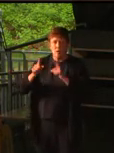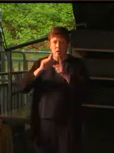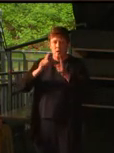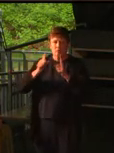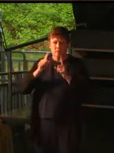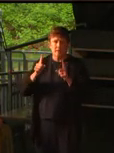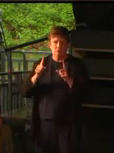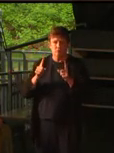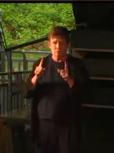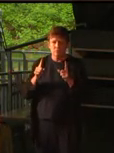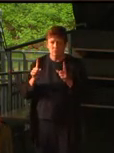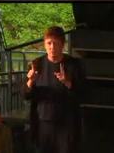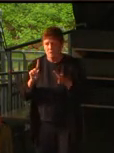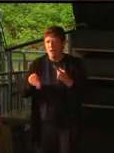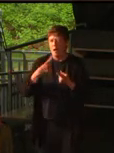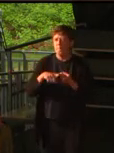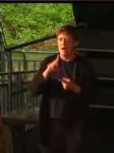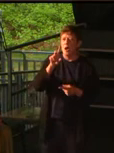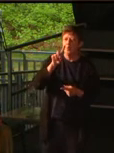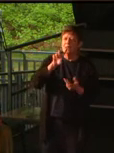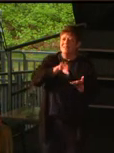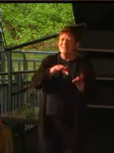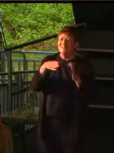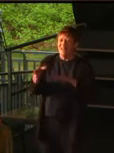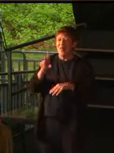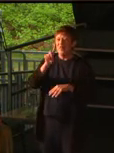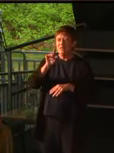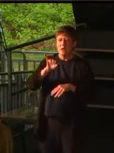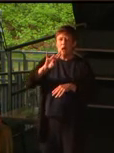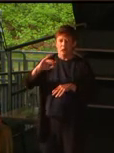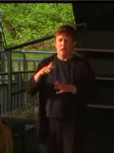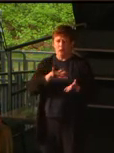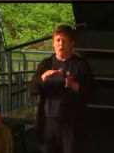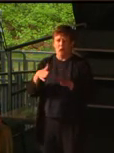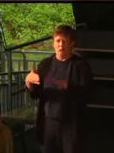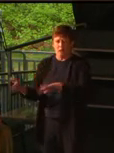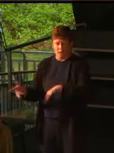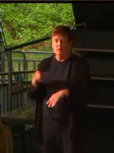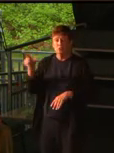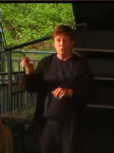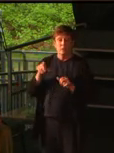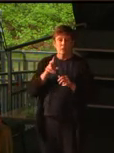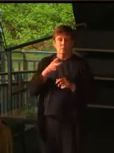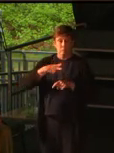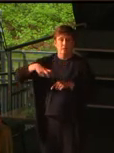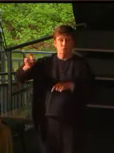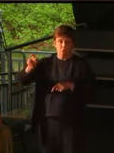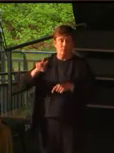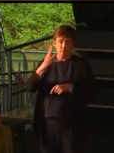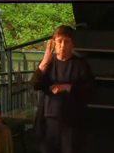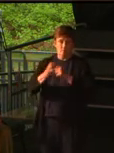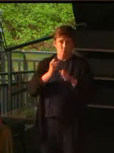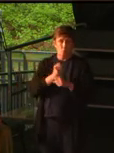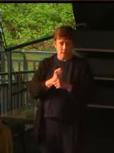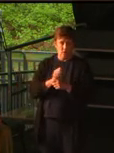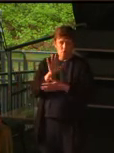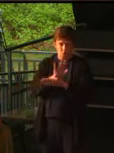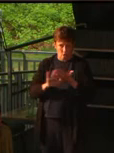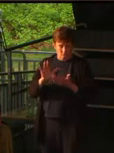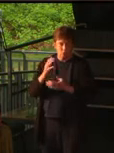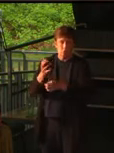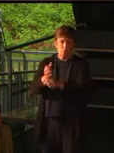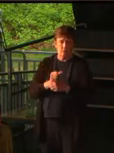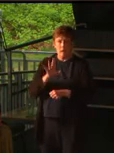dying. Victoria plans to continue her education at a four-year institution to earn her bachelor's degree